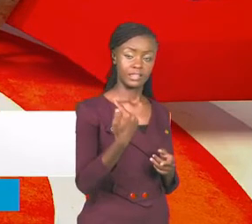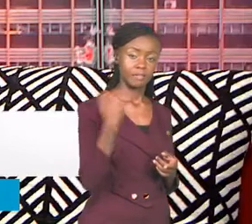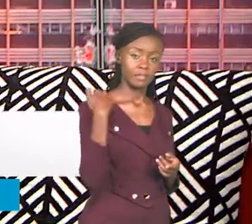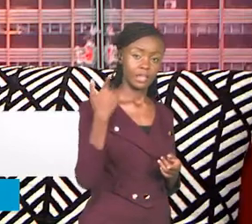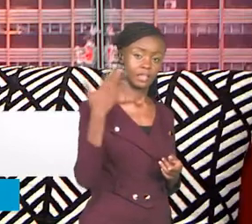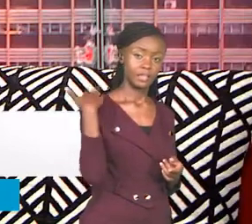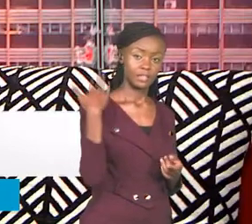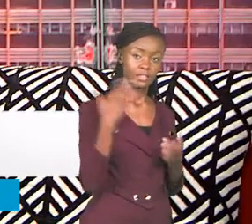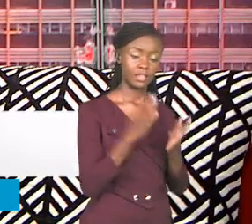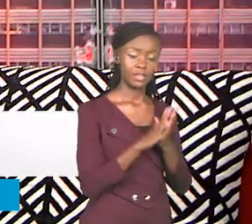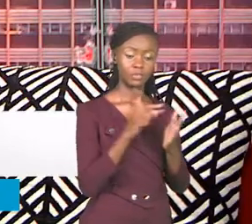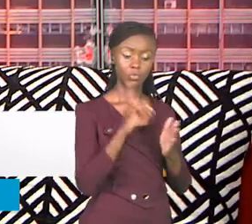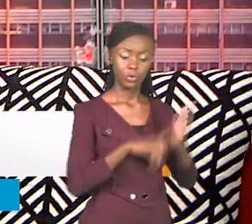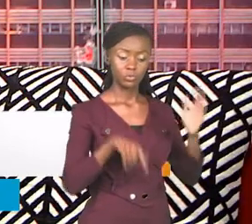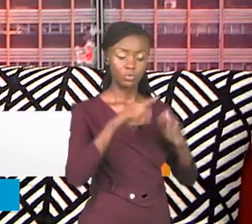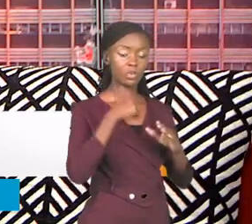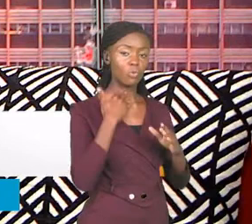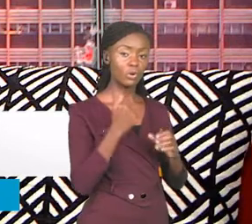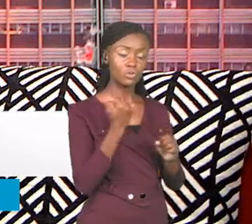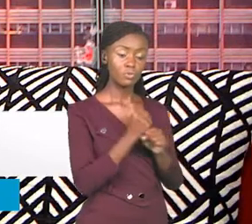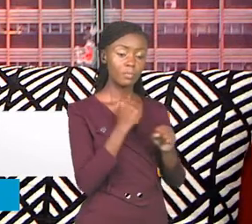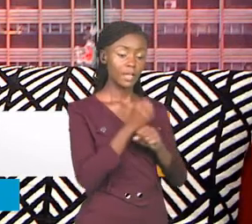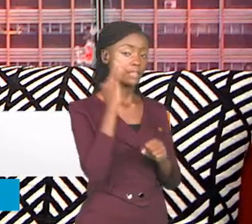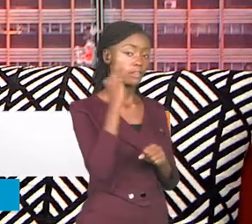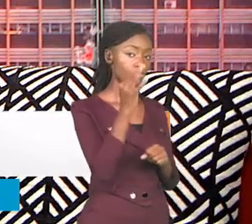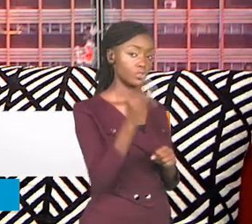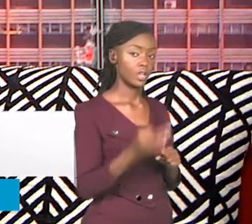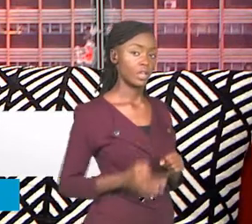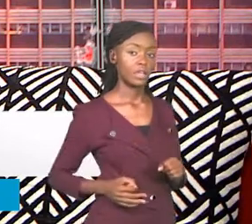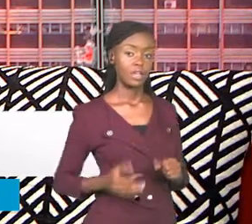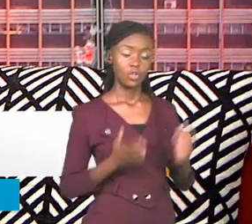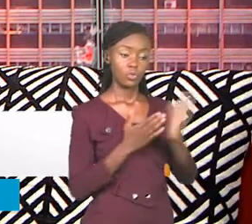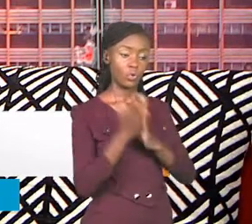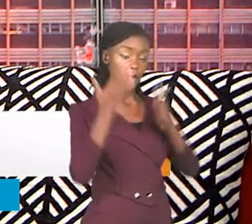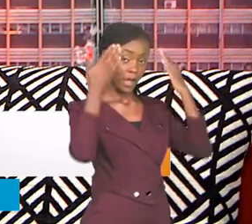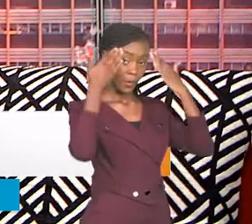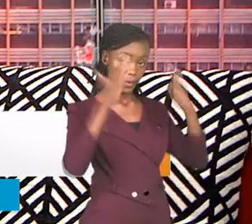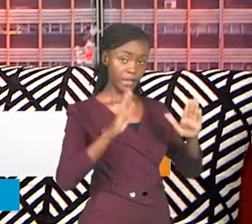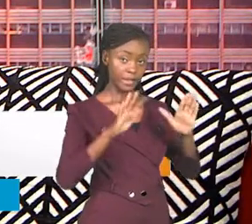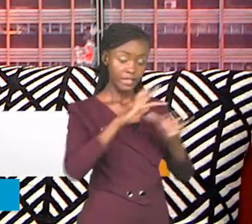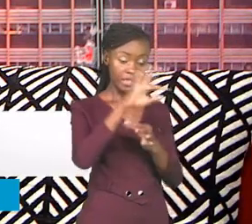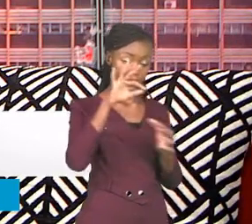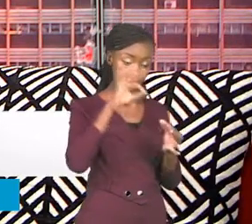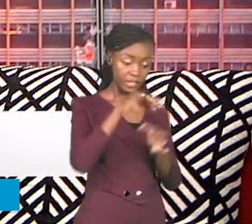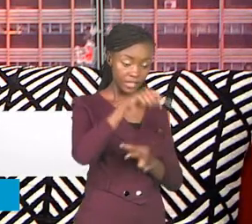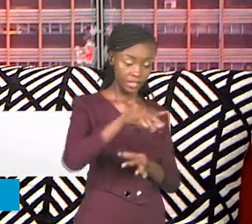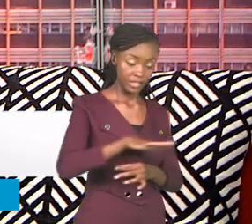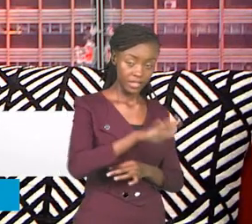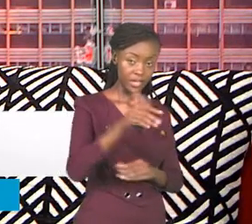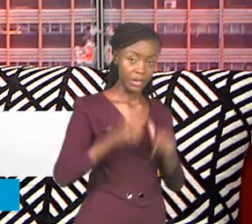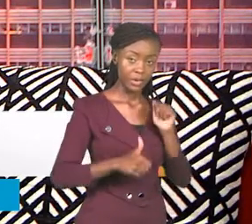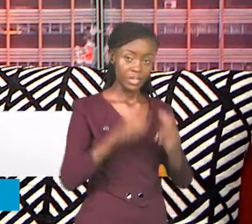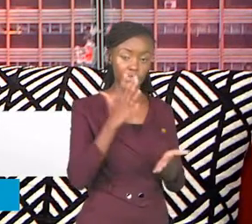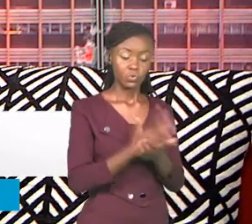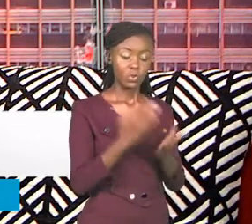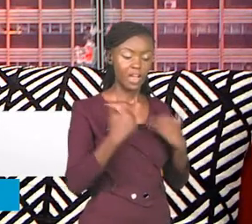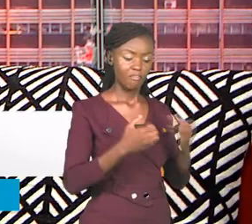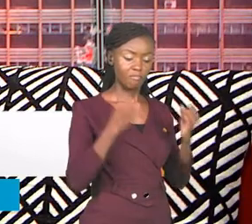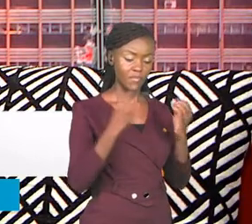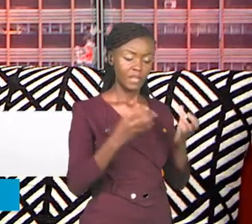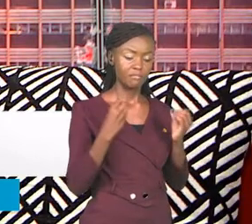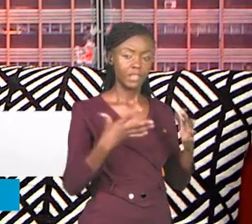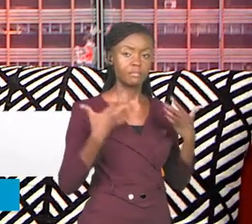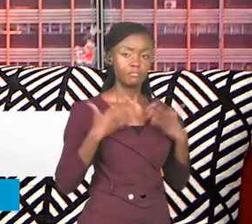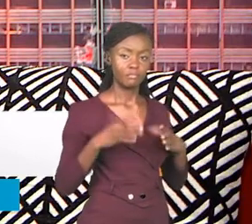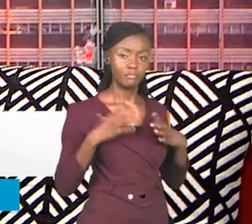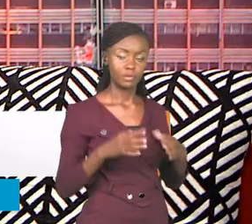are planning to enhance now, out of awareness, particularly in those areas that are heavily populated,